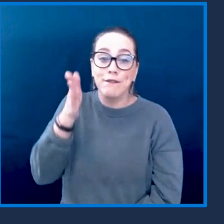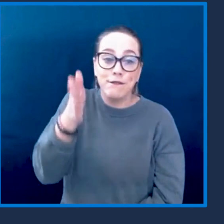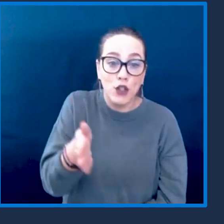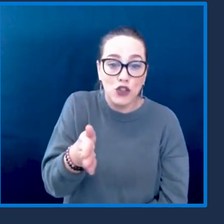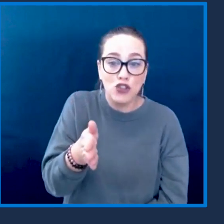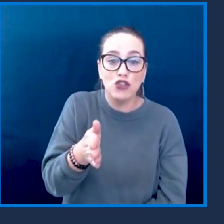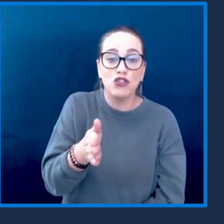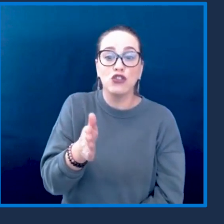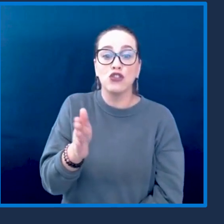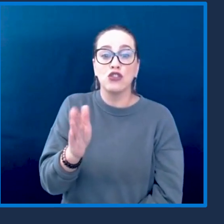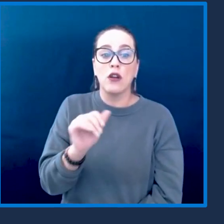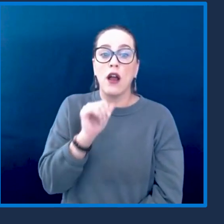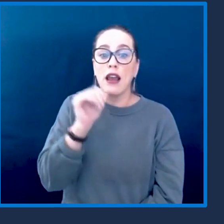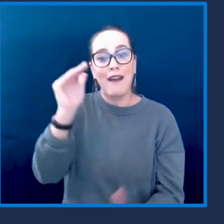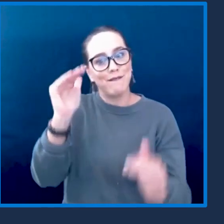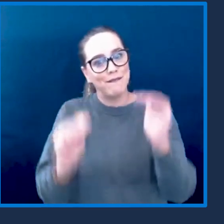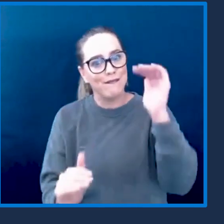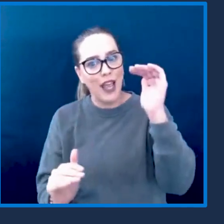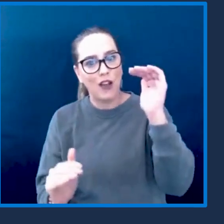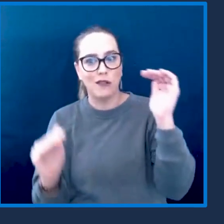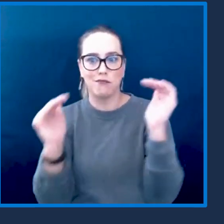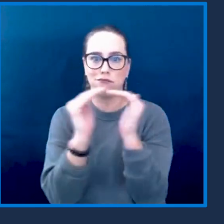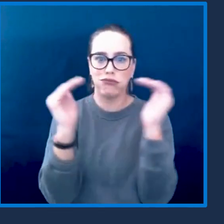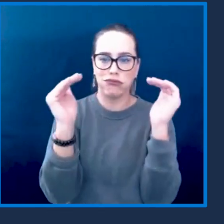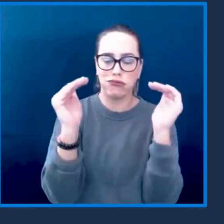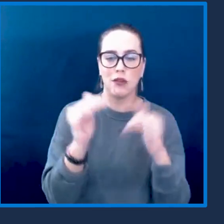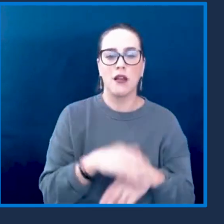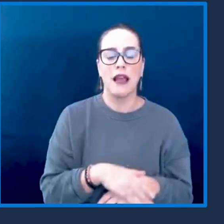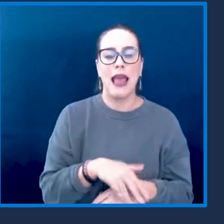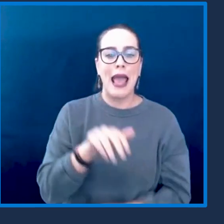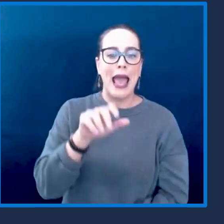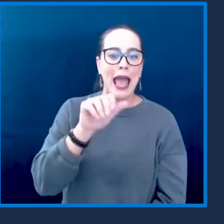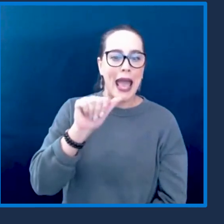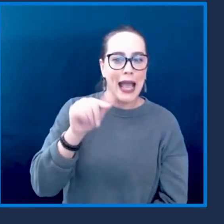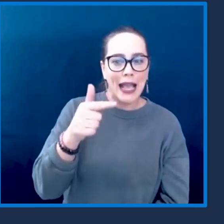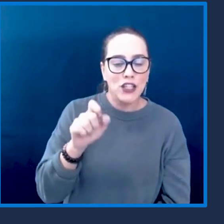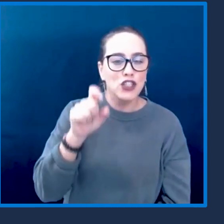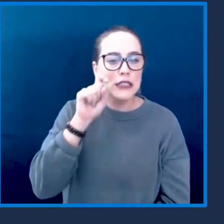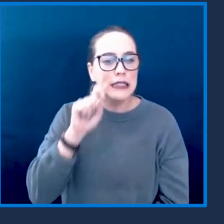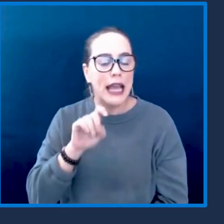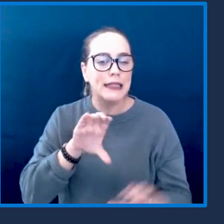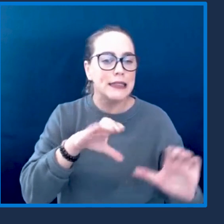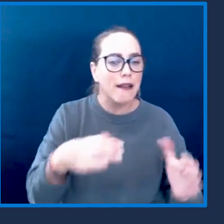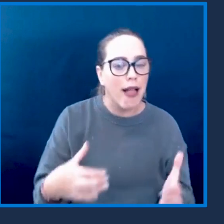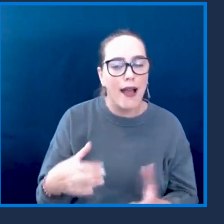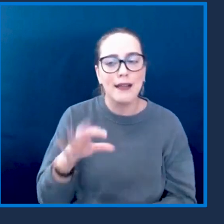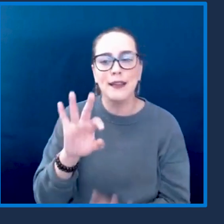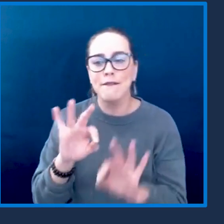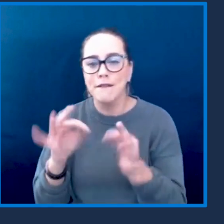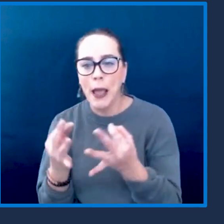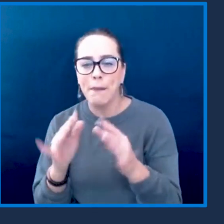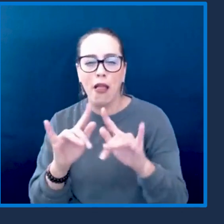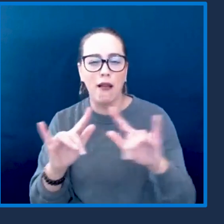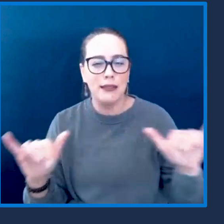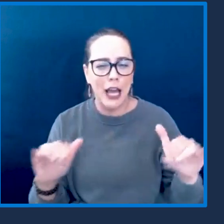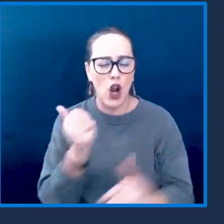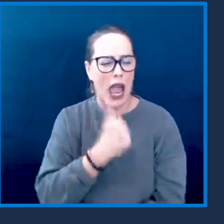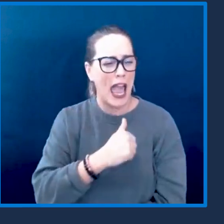justice, rules related to age, sex, class, family, etc., attitudes towards different people in your